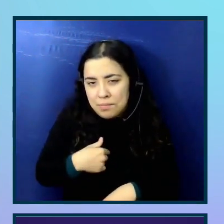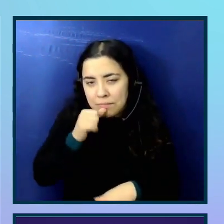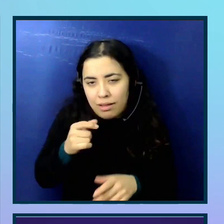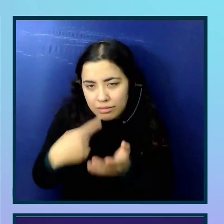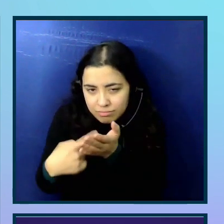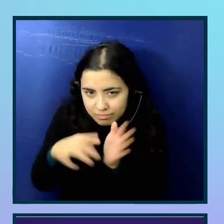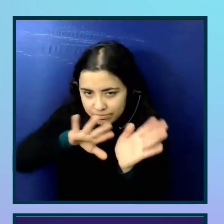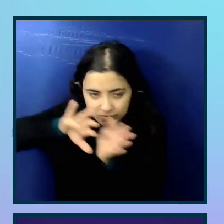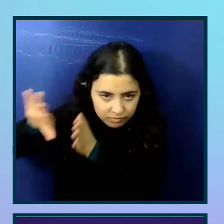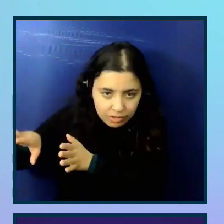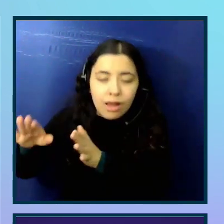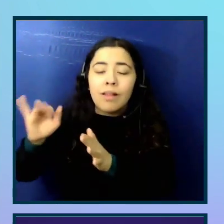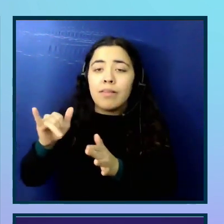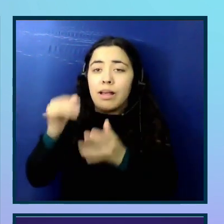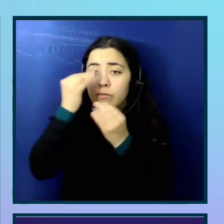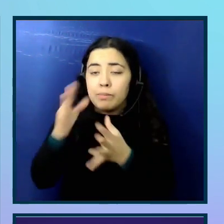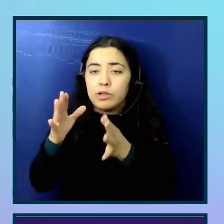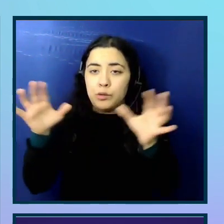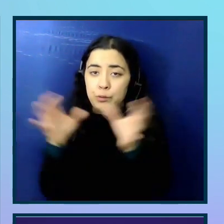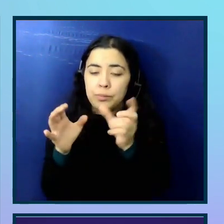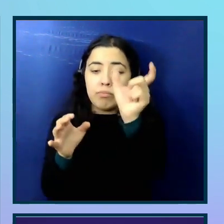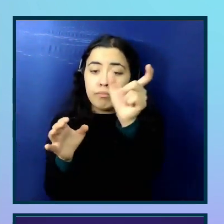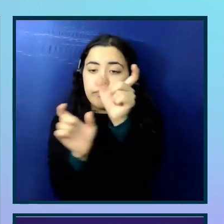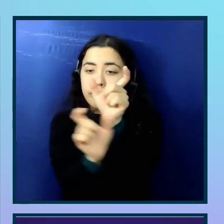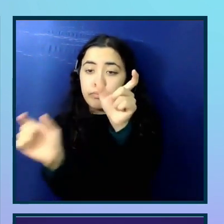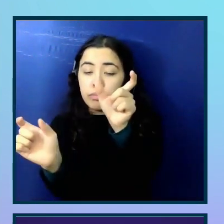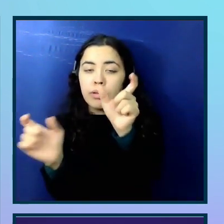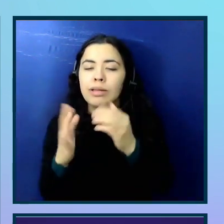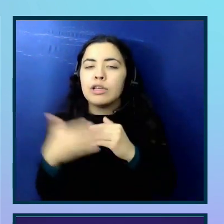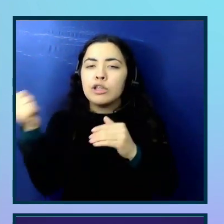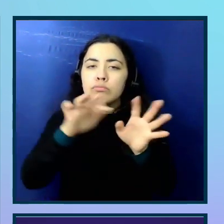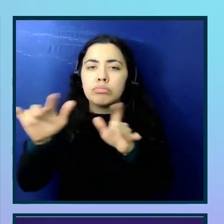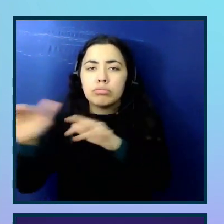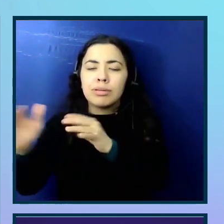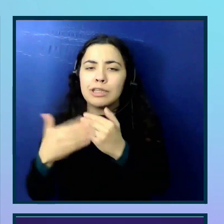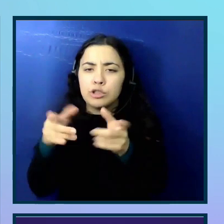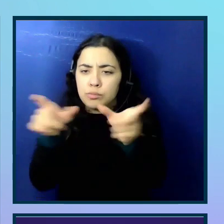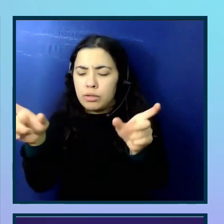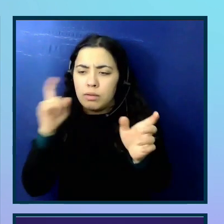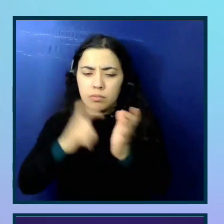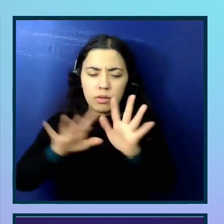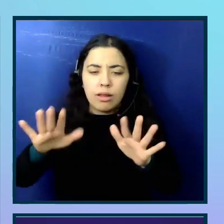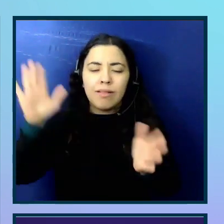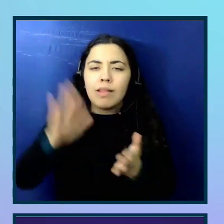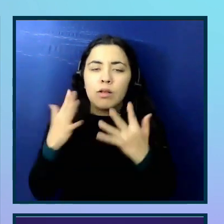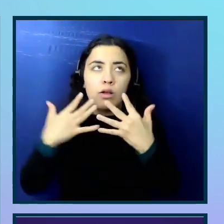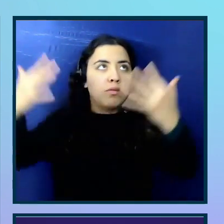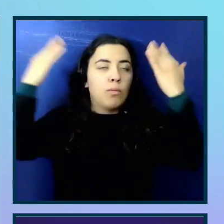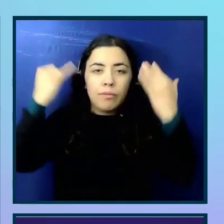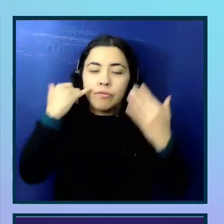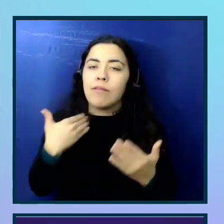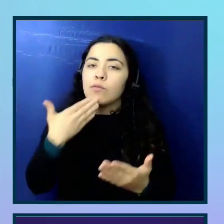data together, you make it a lot easier for users to fill out content. It's easier to parse, it's easier to feel less overwhelmed when there's good